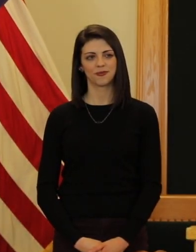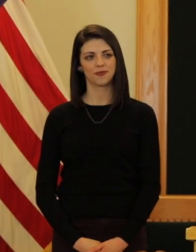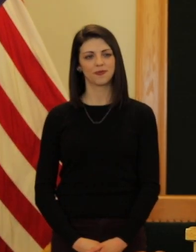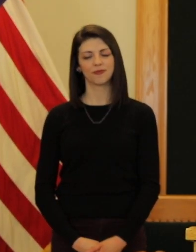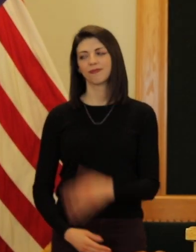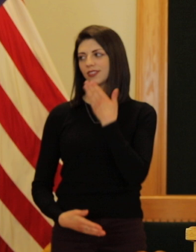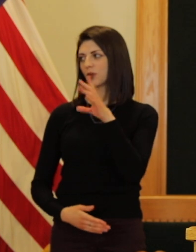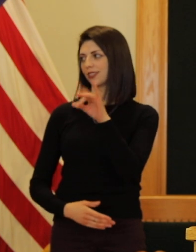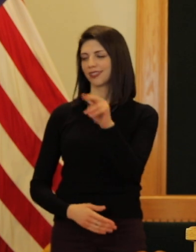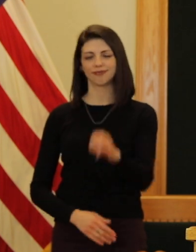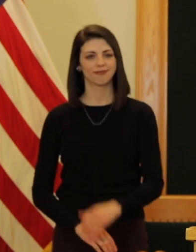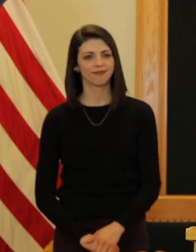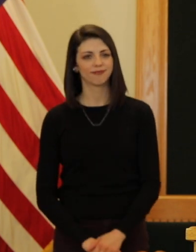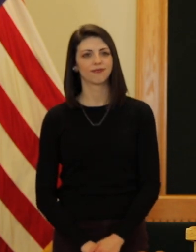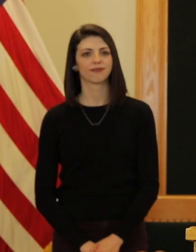Thank you, Diane.